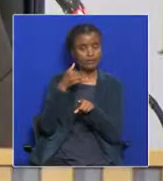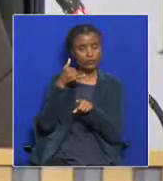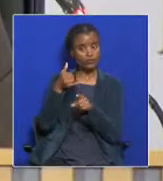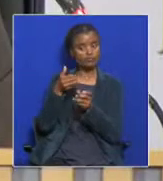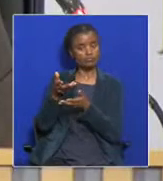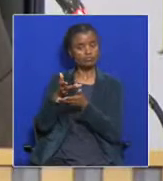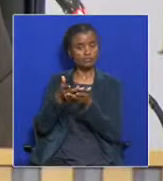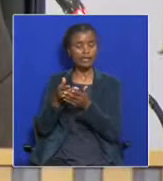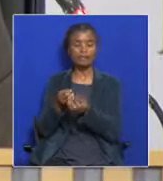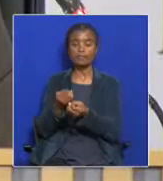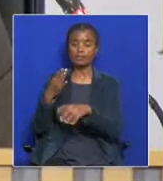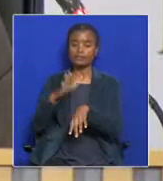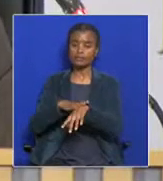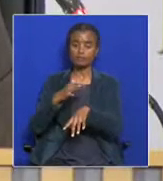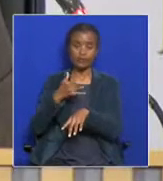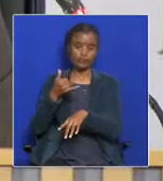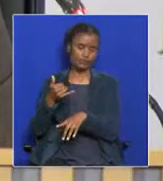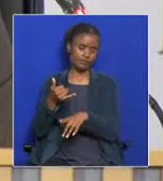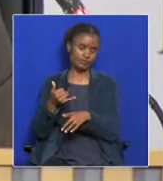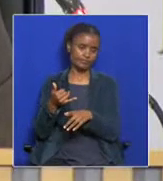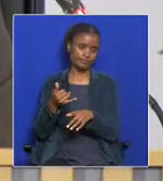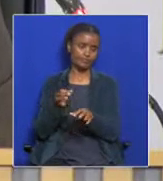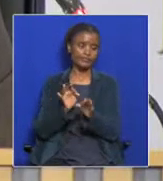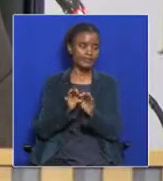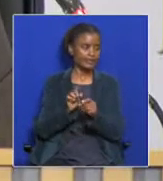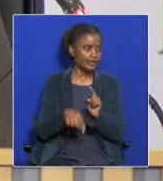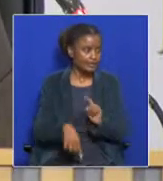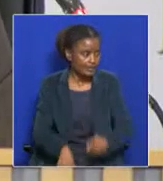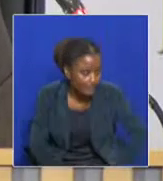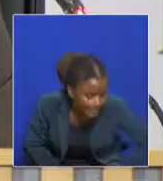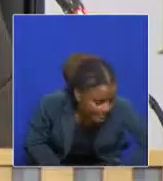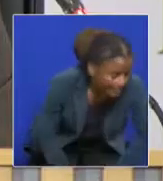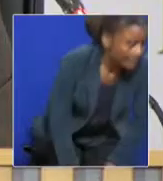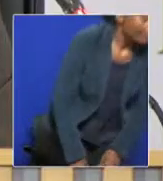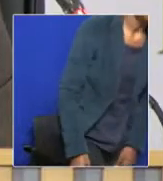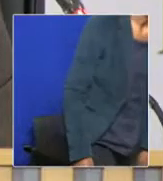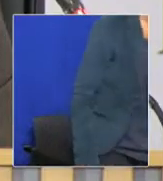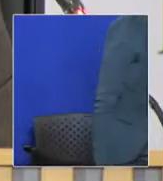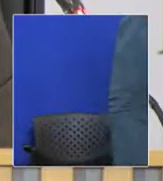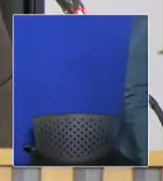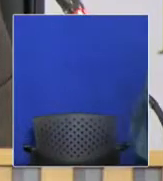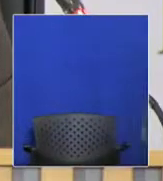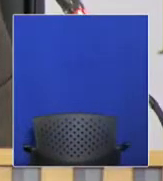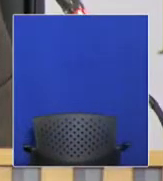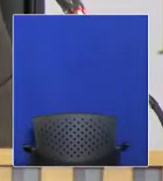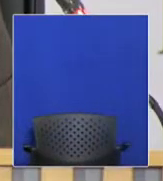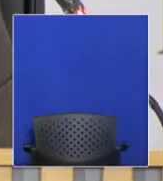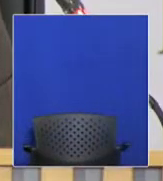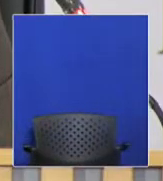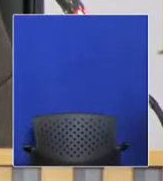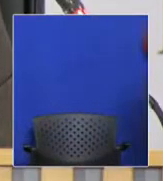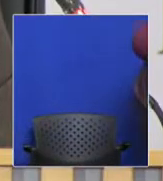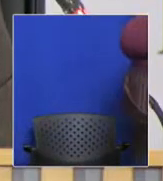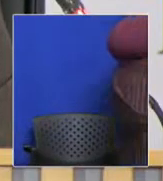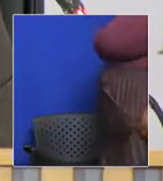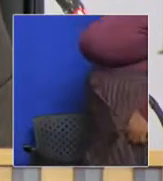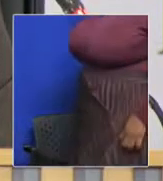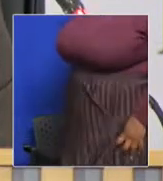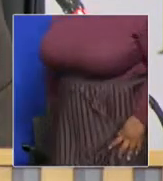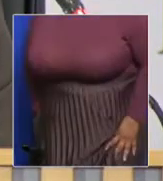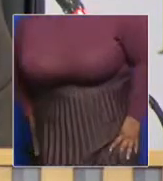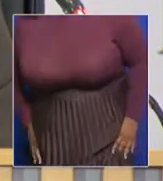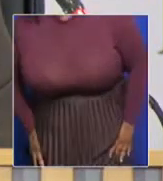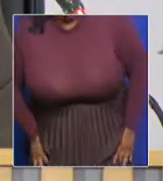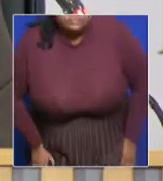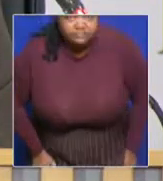So for me, it was just somebody that I knew at the lab, and I asked him. There wasn't really